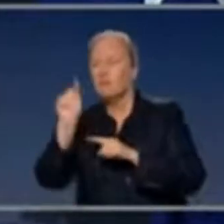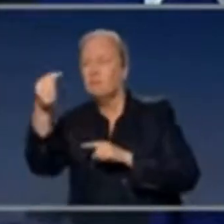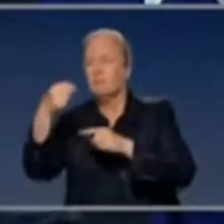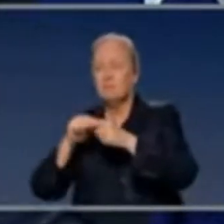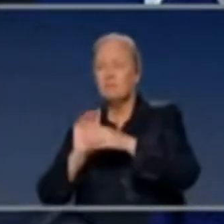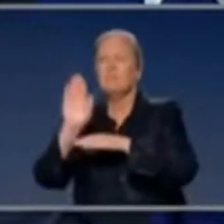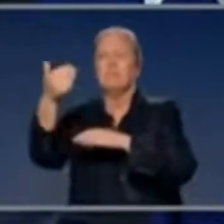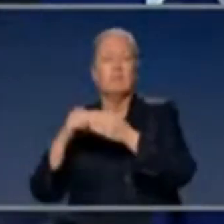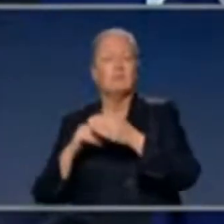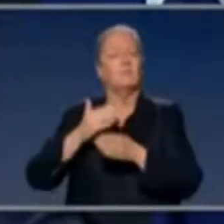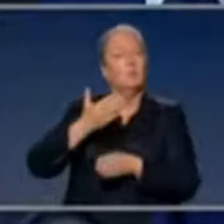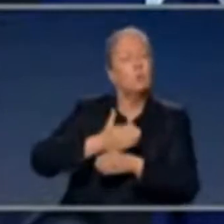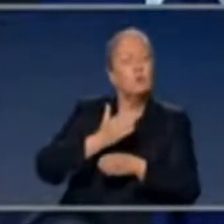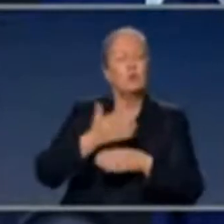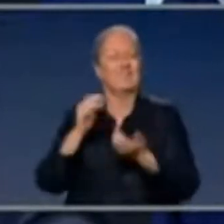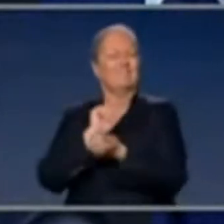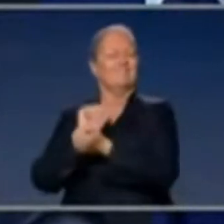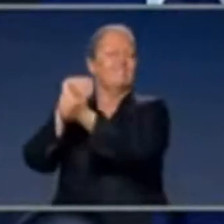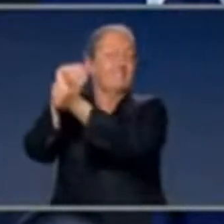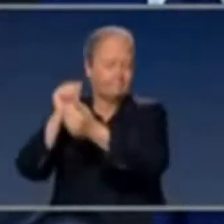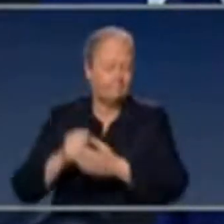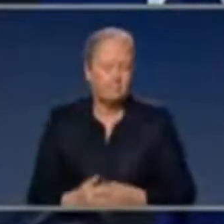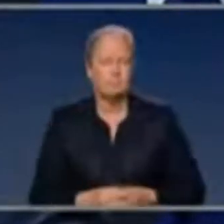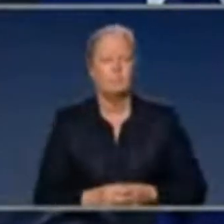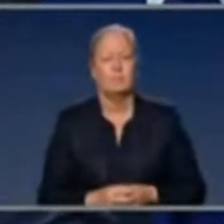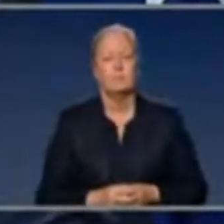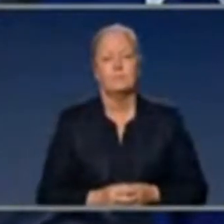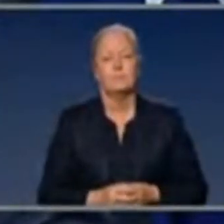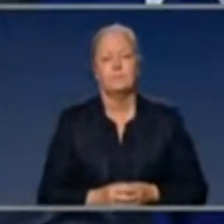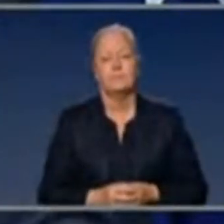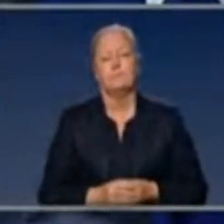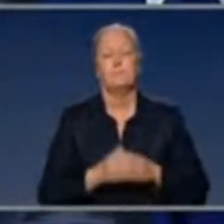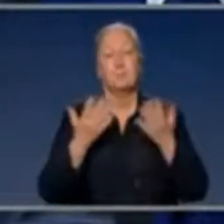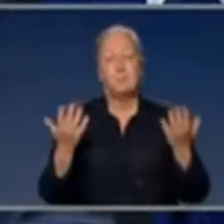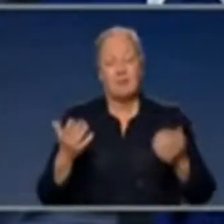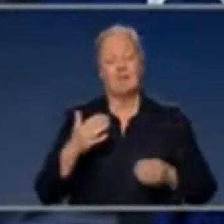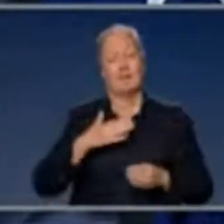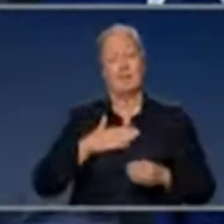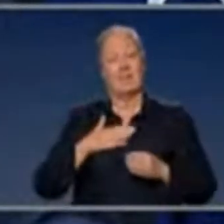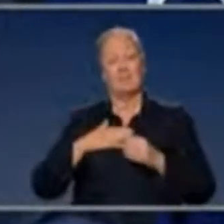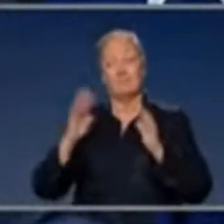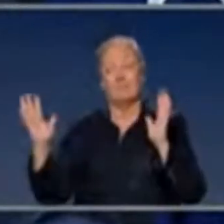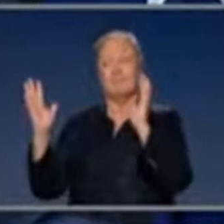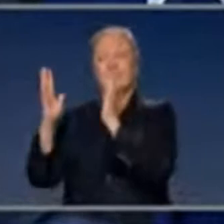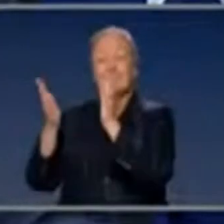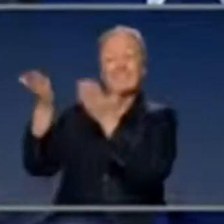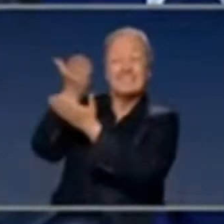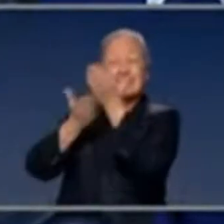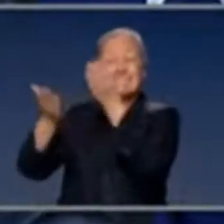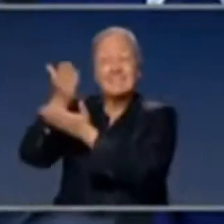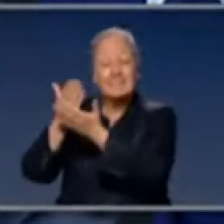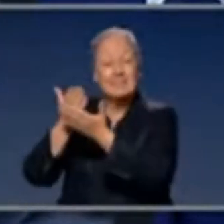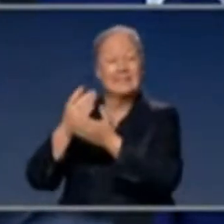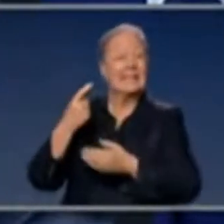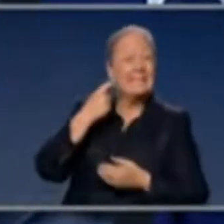those borders. Of course, there are issues that are still difficult to work through as a National Cabinet. But what I can assure you after